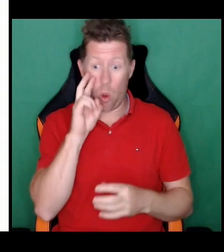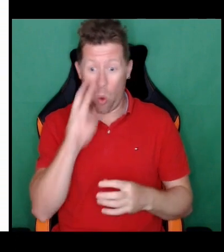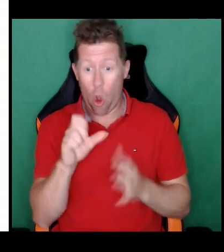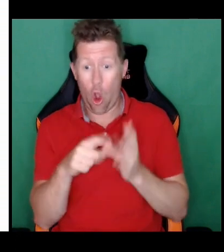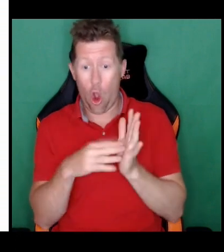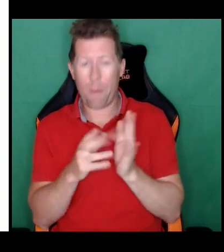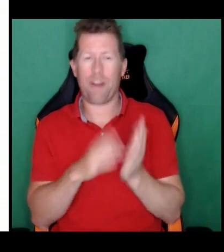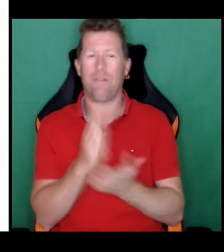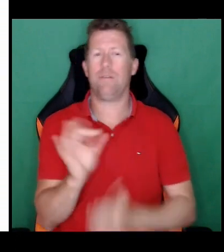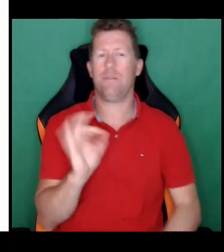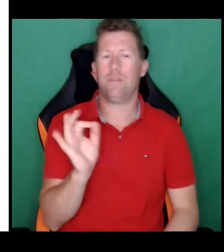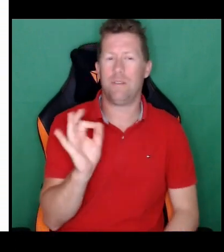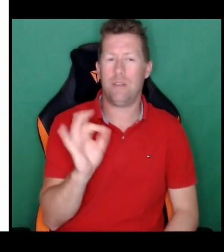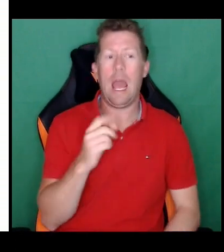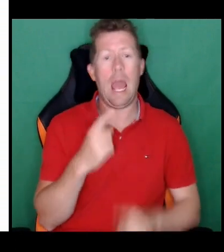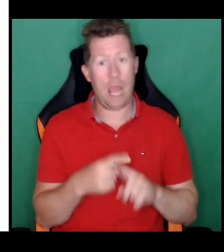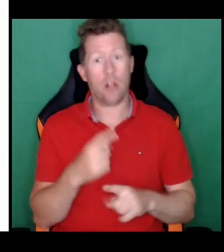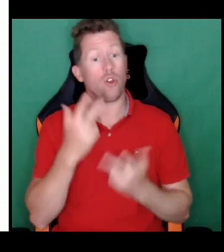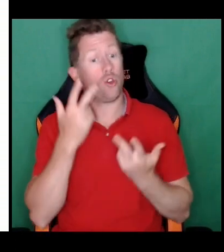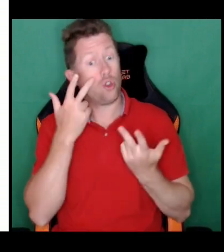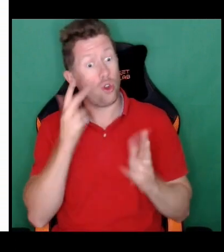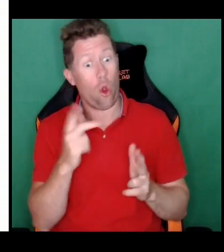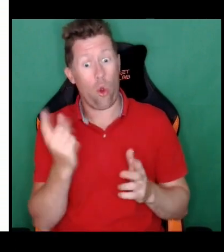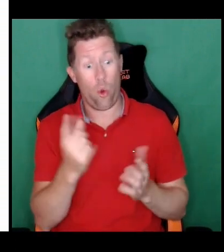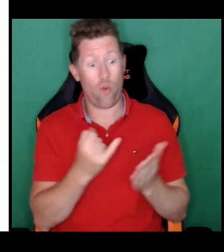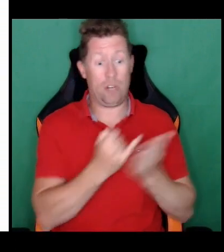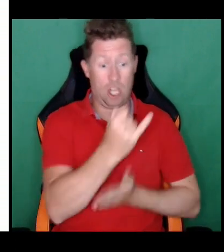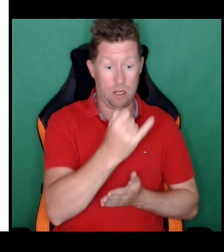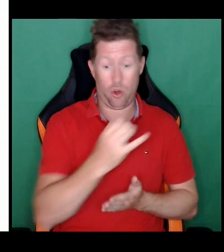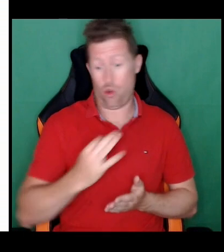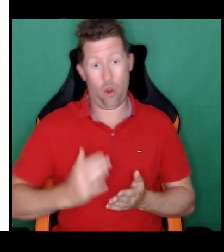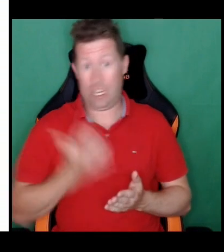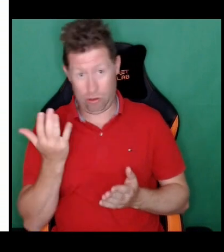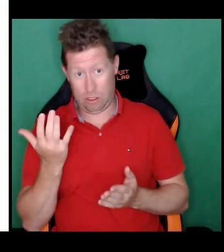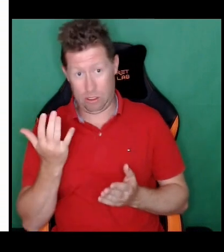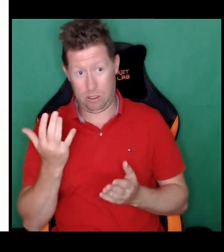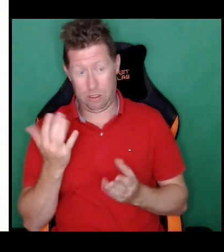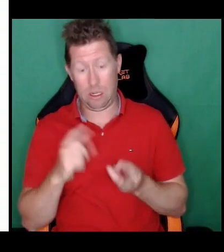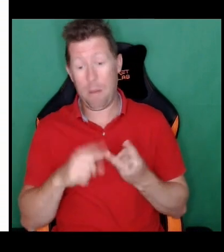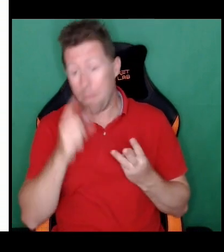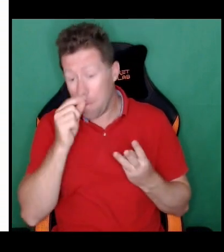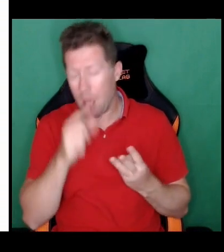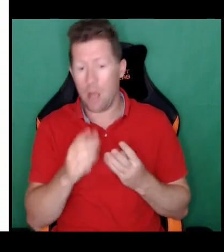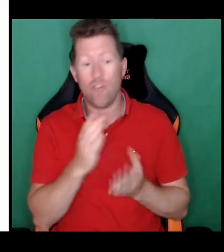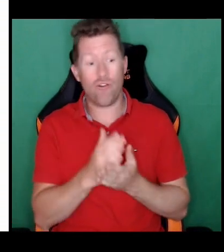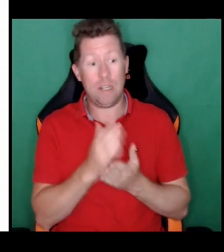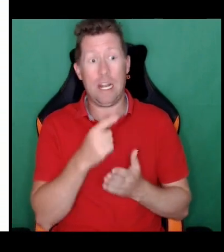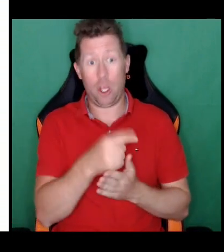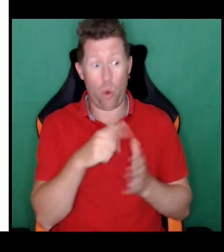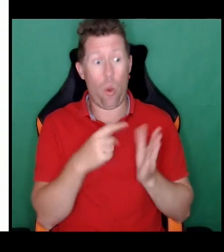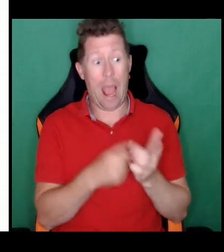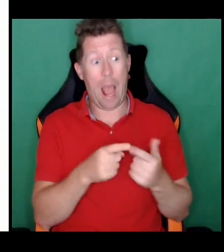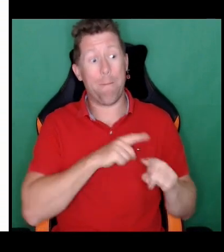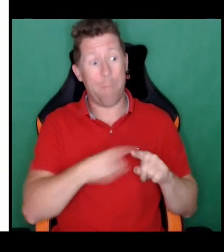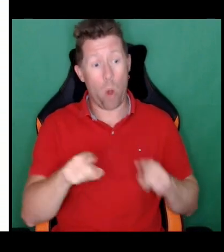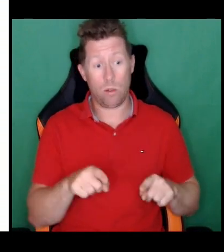and reassuring the uninterested as well as the rejectors and the susceptible segment that they are in fact in the majority can